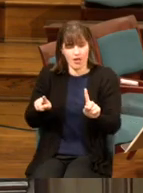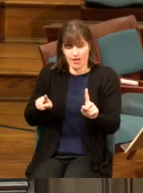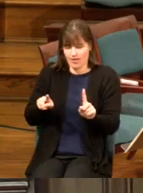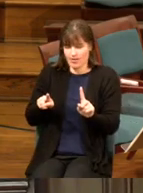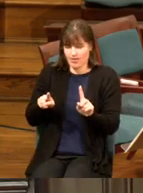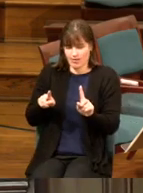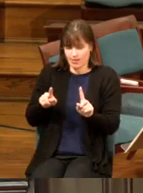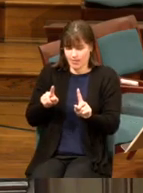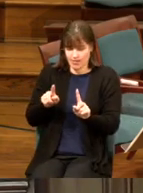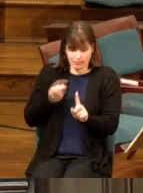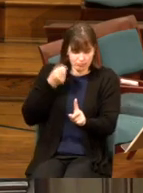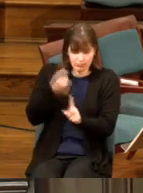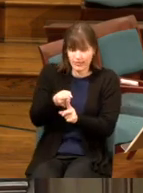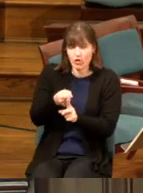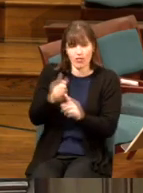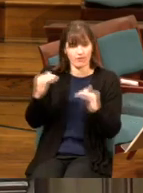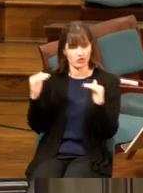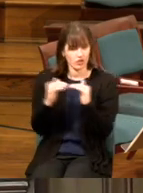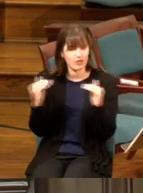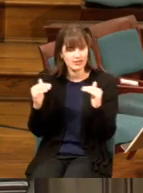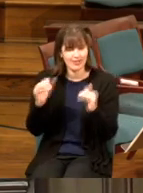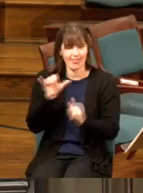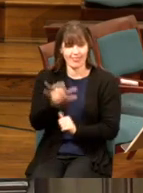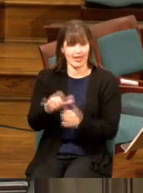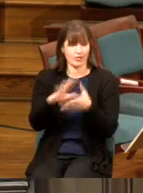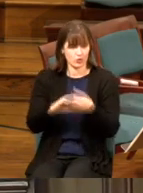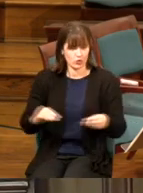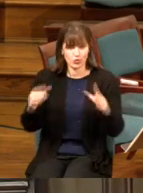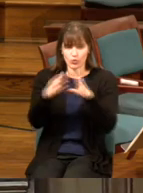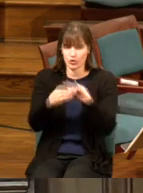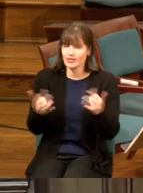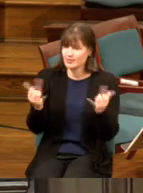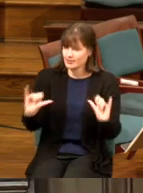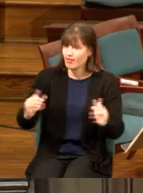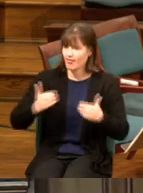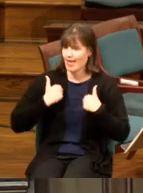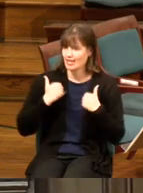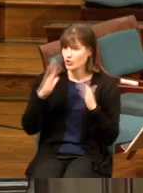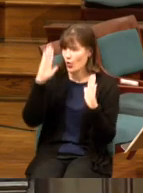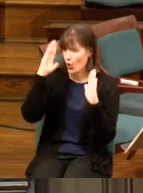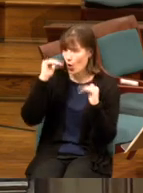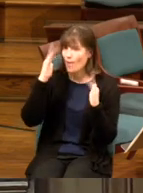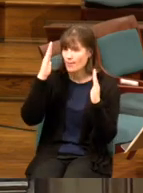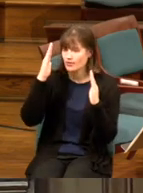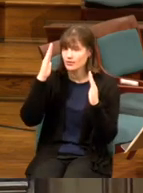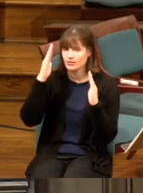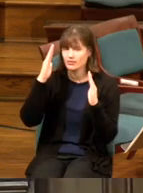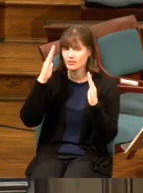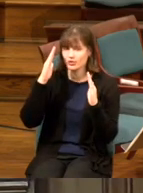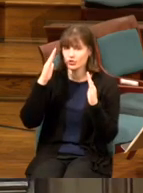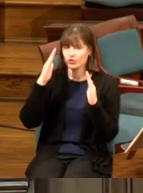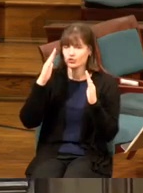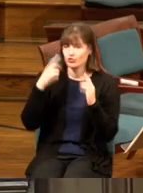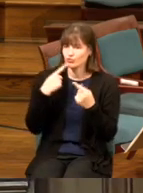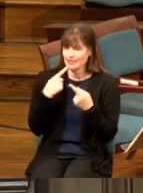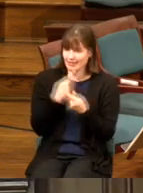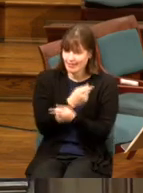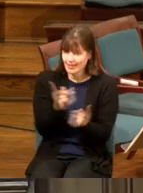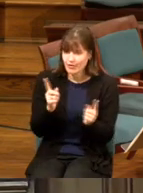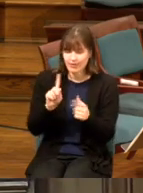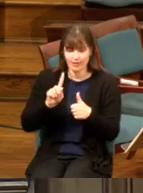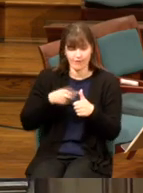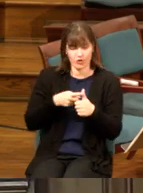injustice, the proverb holds out hope, boldly declaring in verse 20 of this